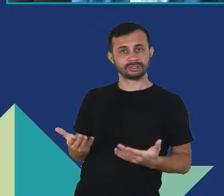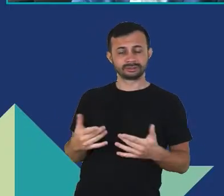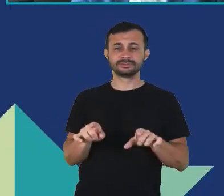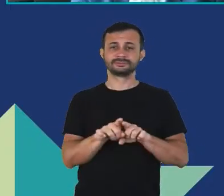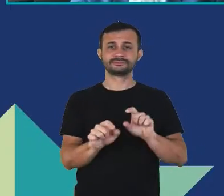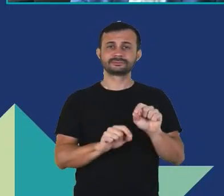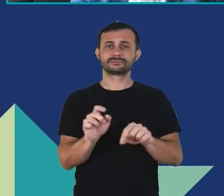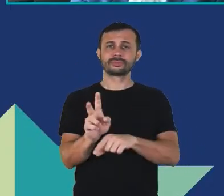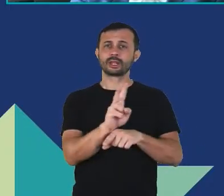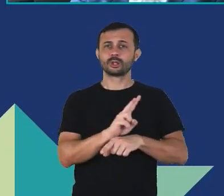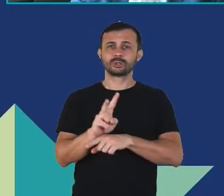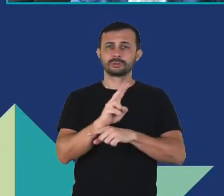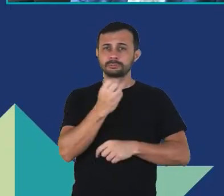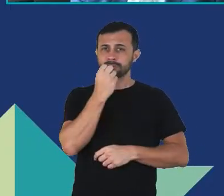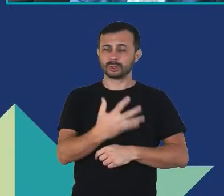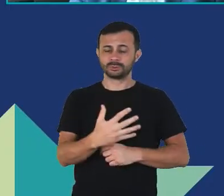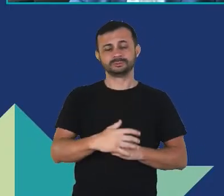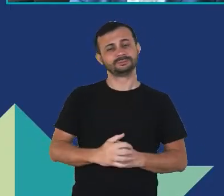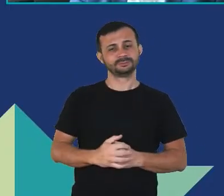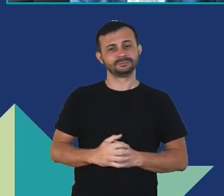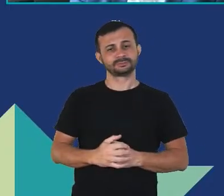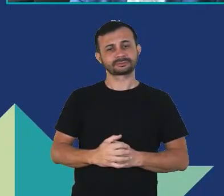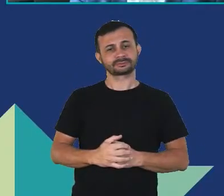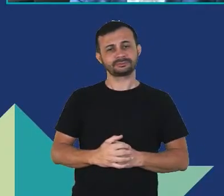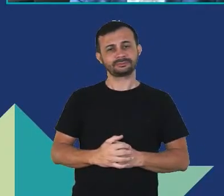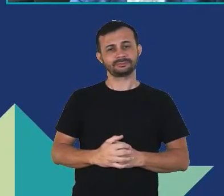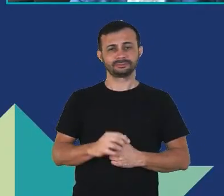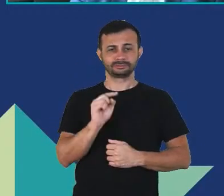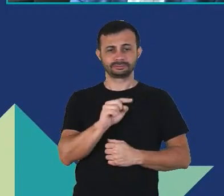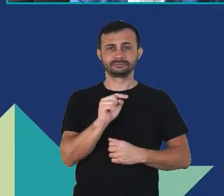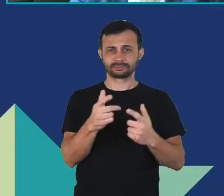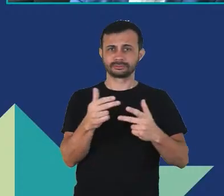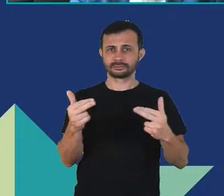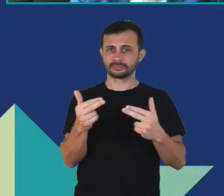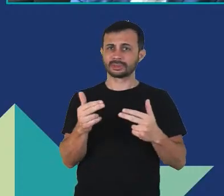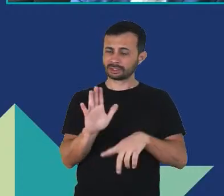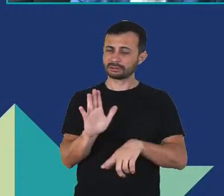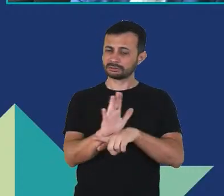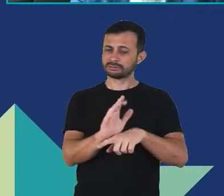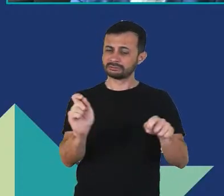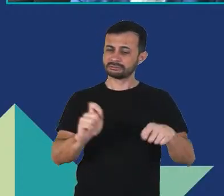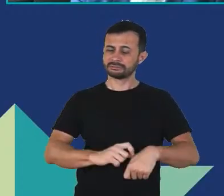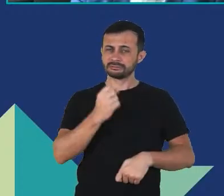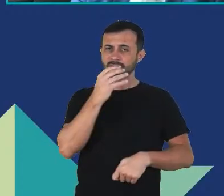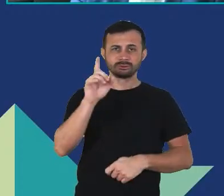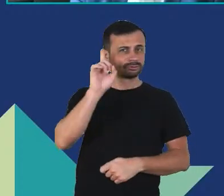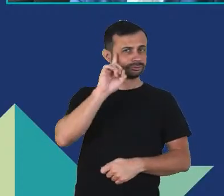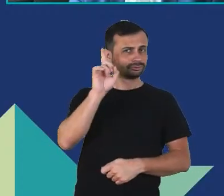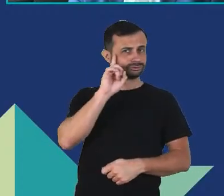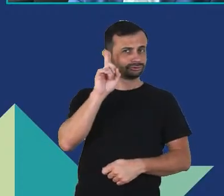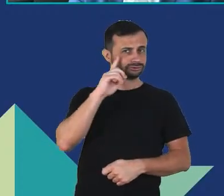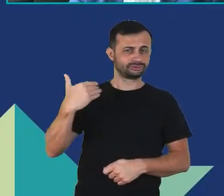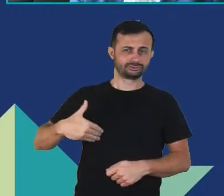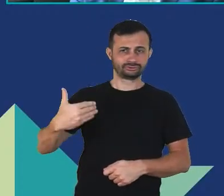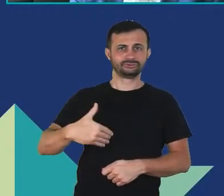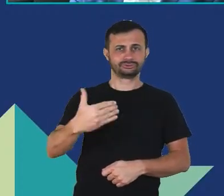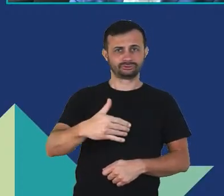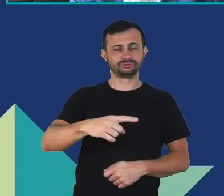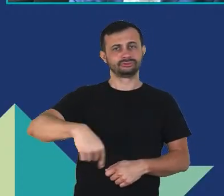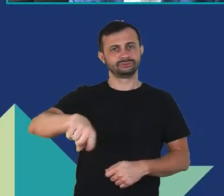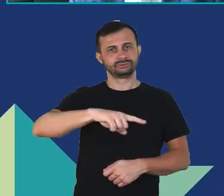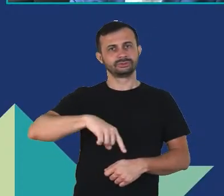for day-to-day operational management for tailings facilities. And this is courtesy